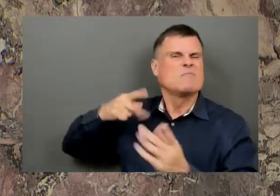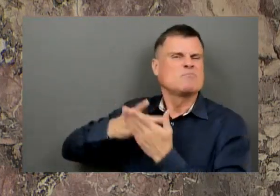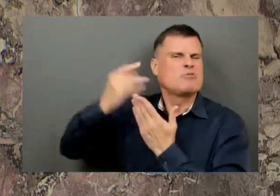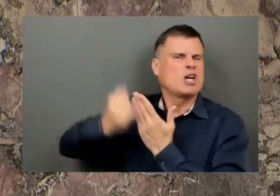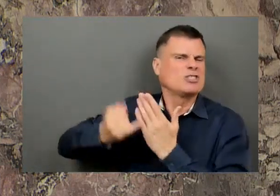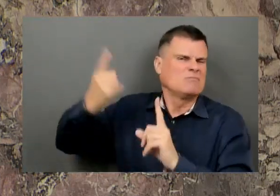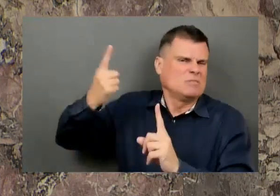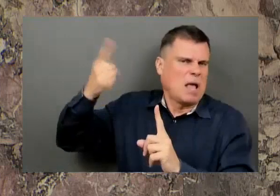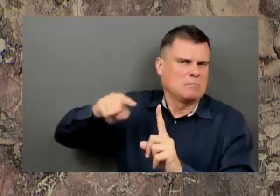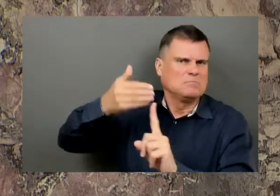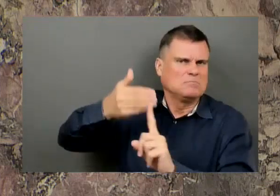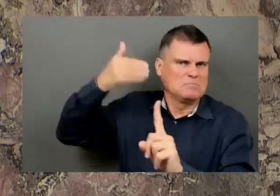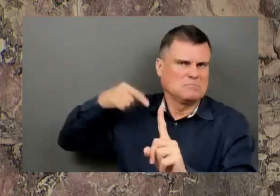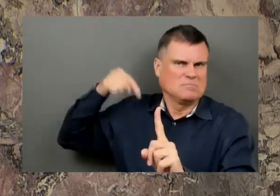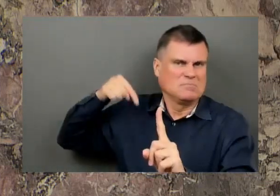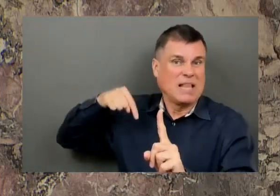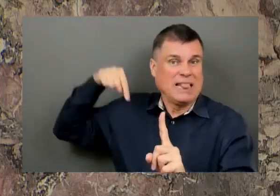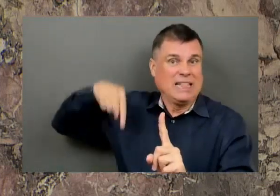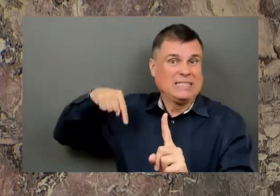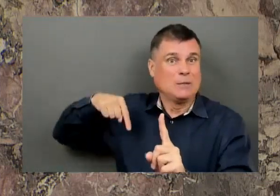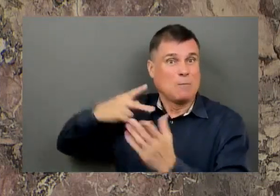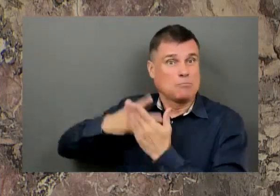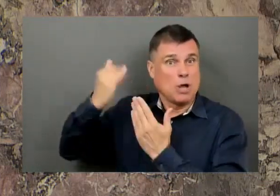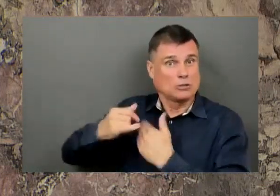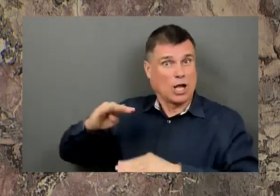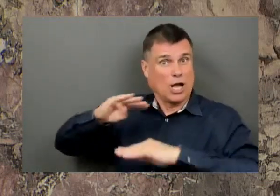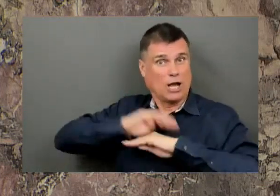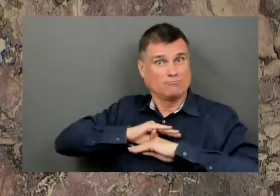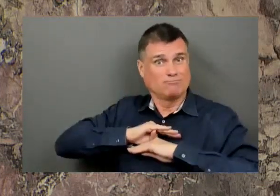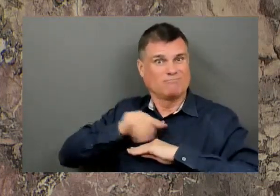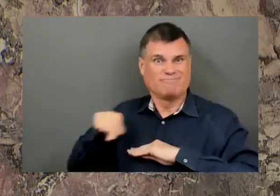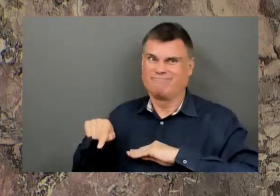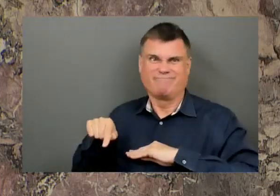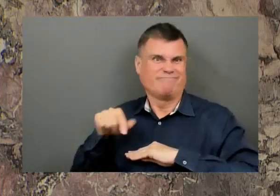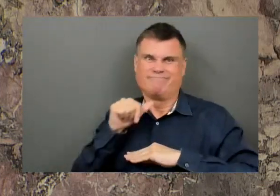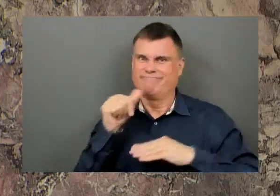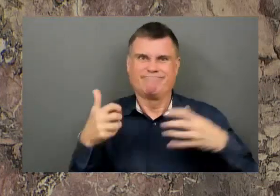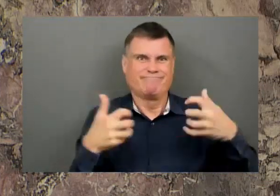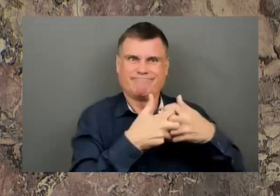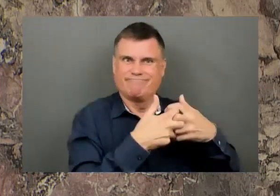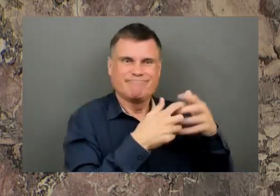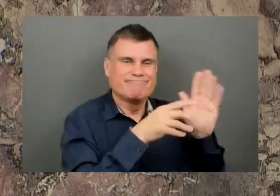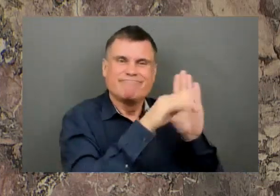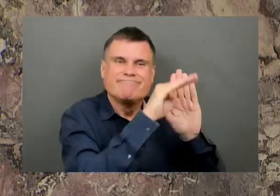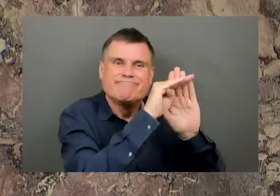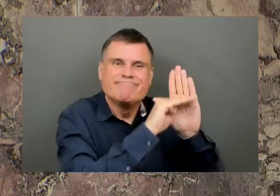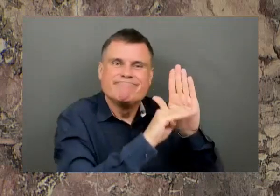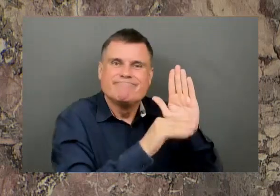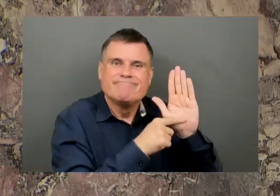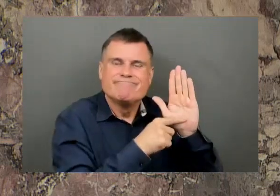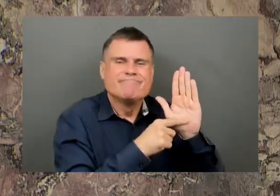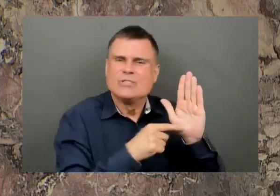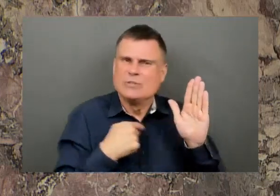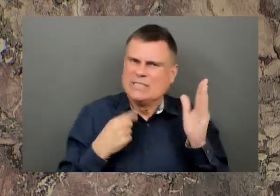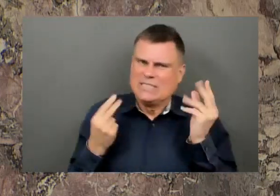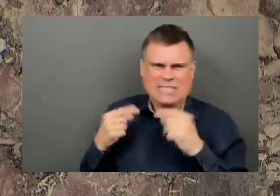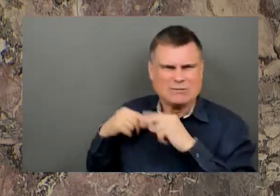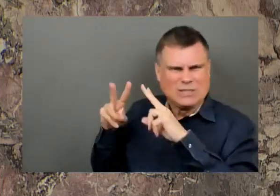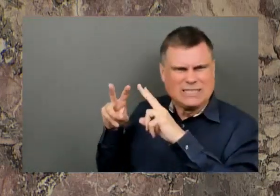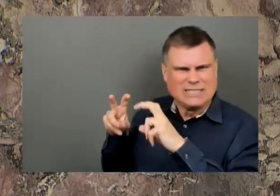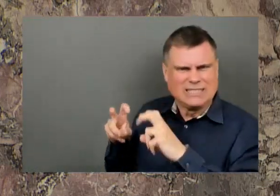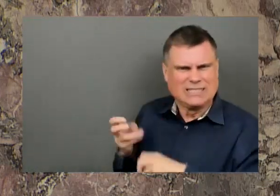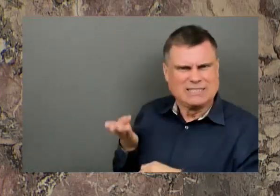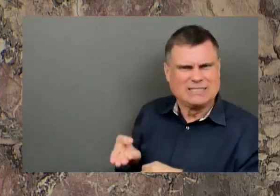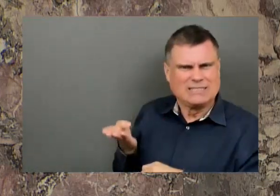meet the tests laid out in the Act, it received full consideration, transparent consideration, and as part of